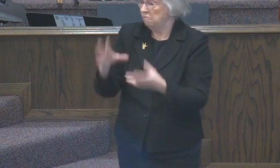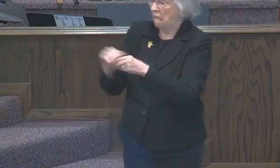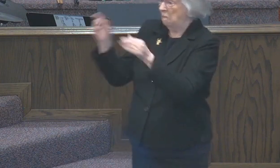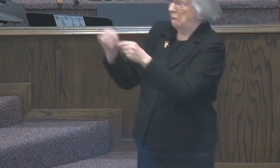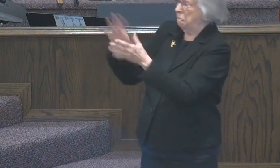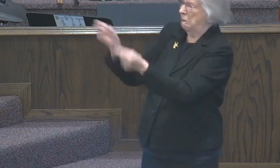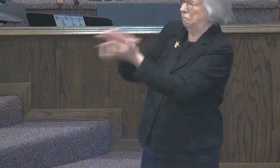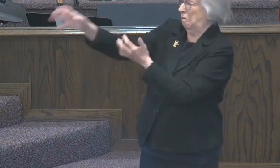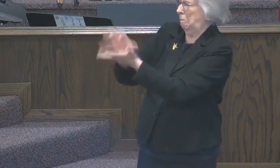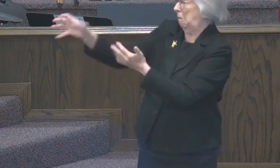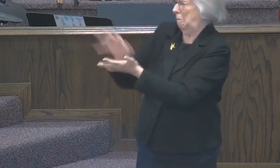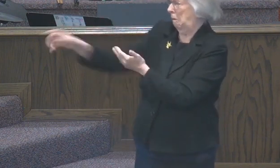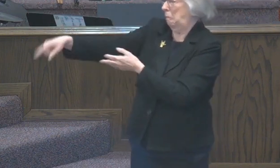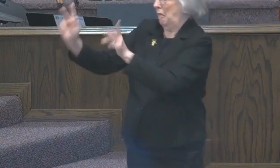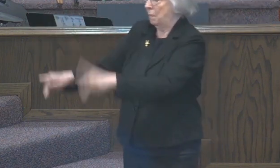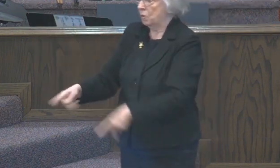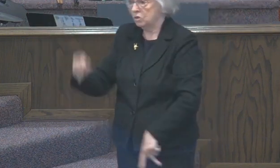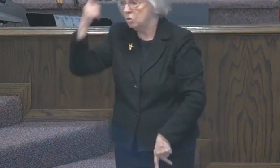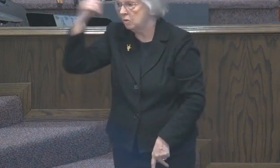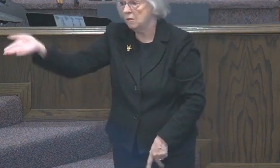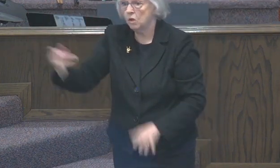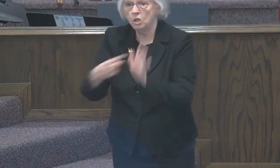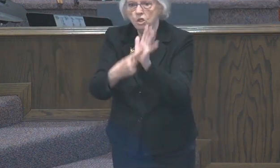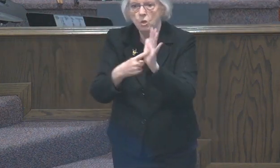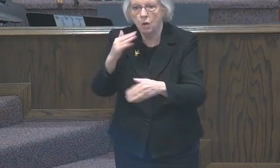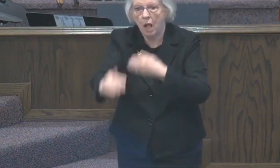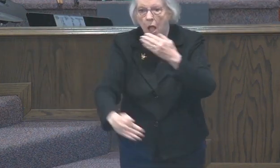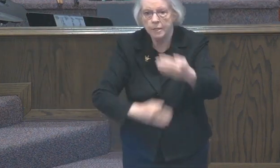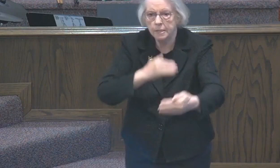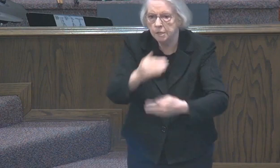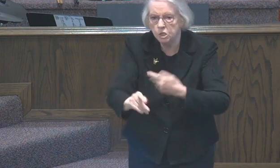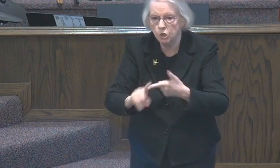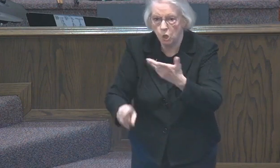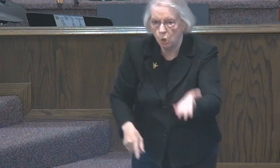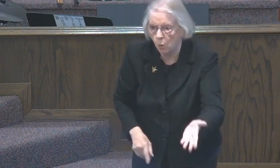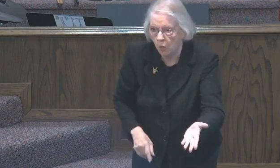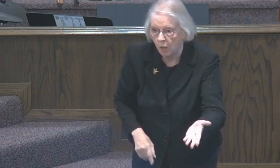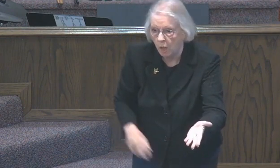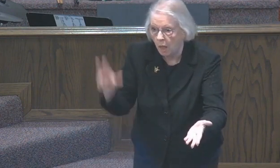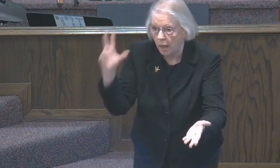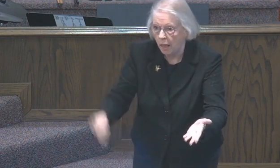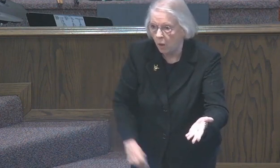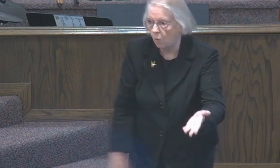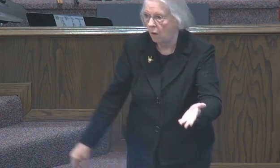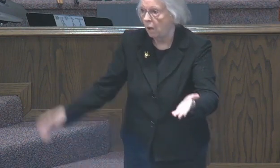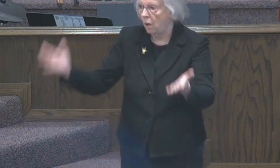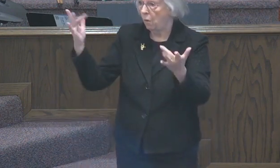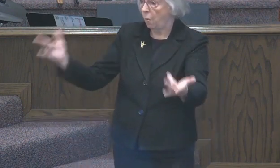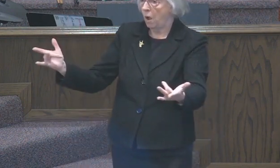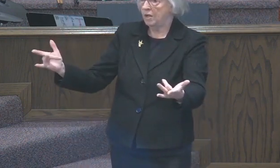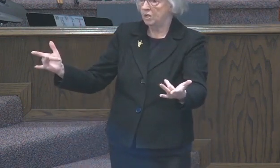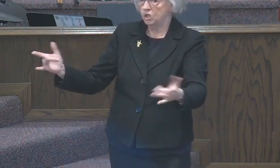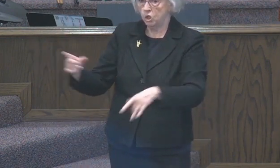turned around to a negative way of thinking, right? Jesus is not giving us